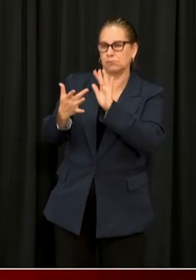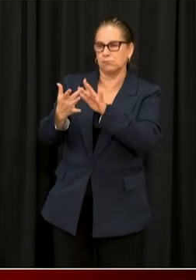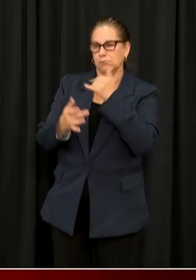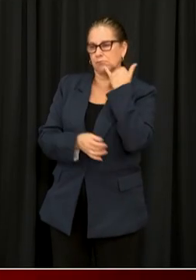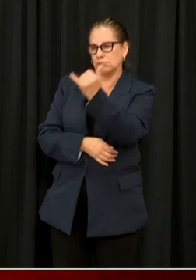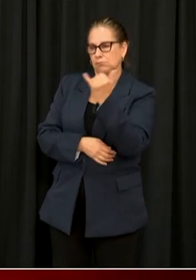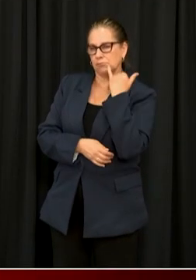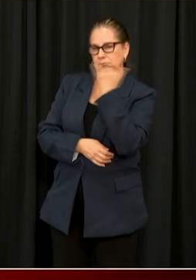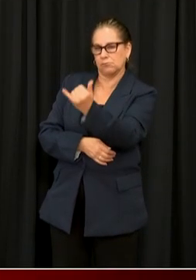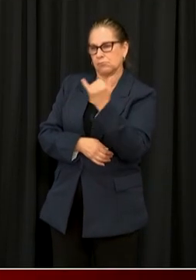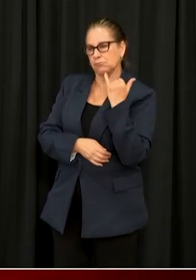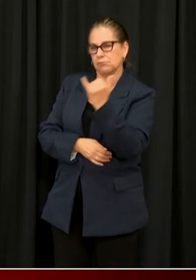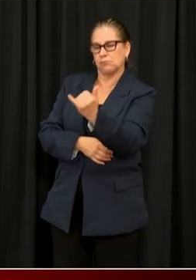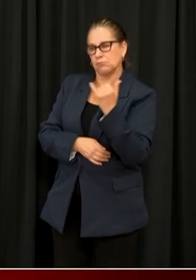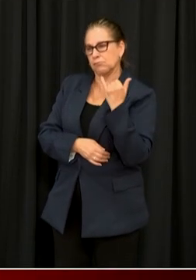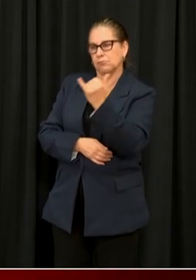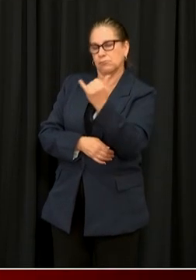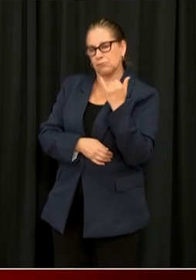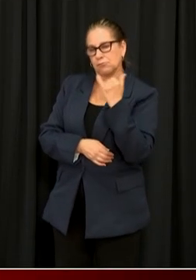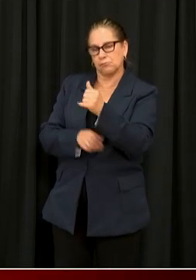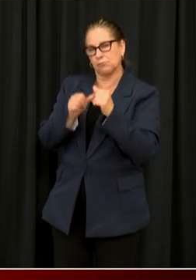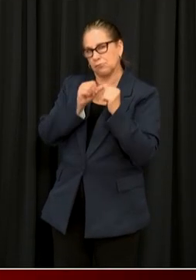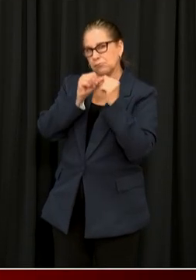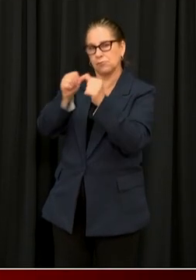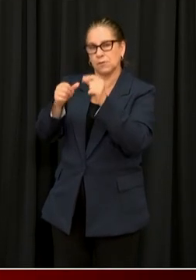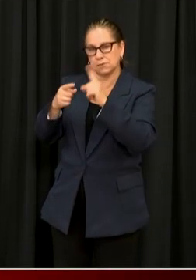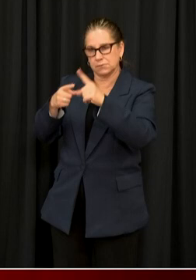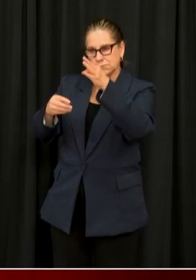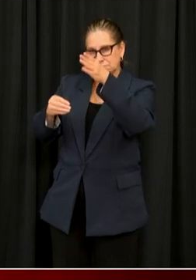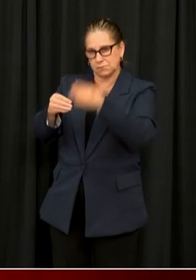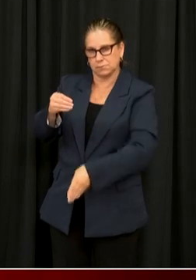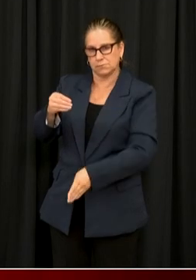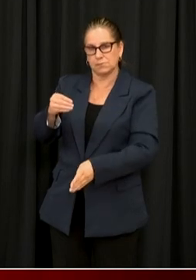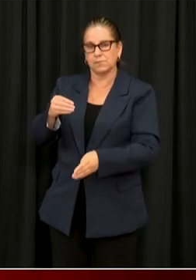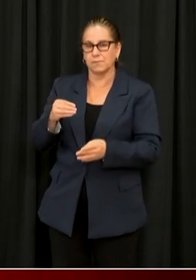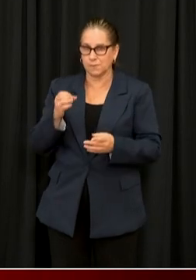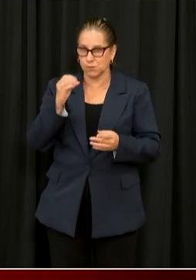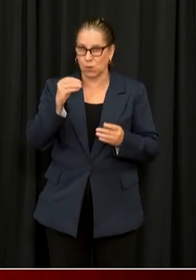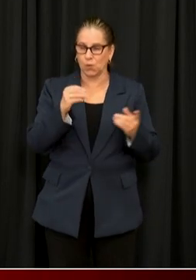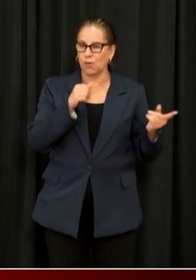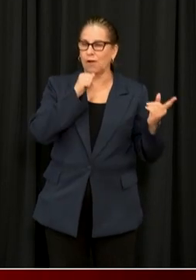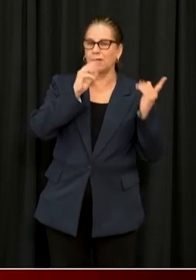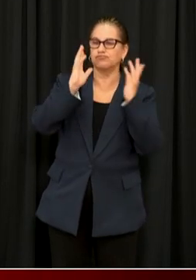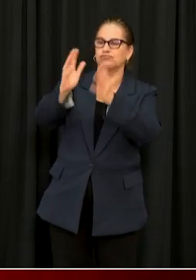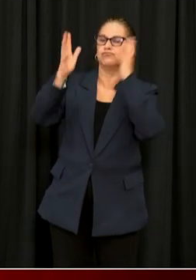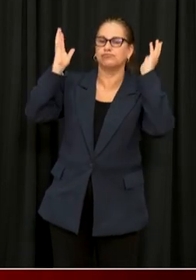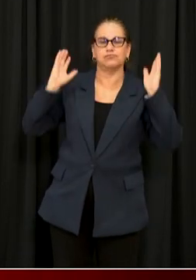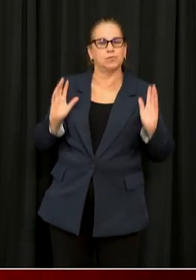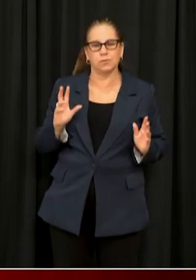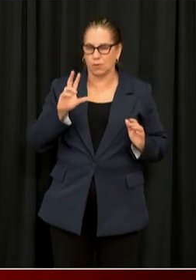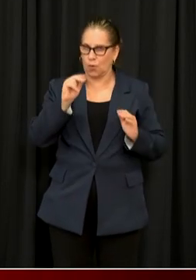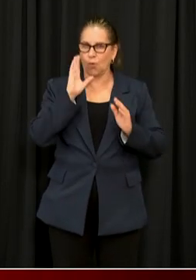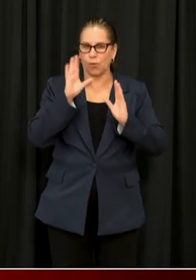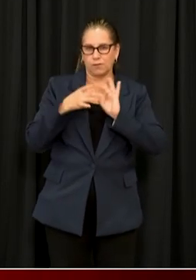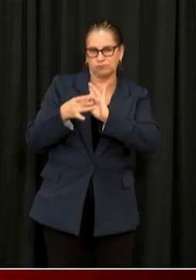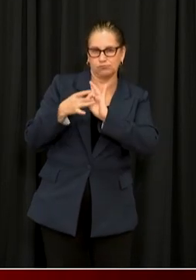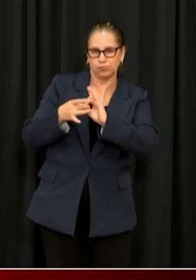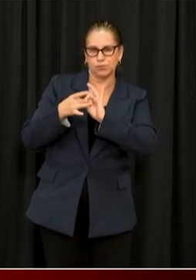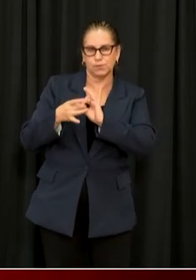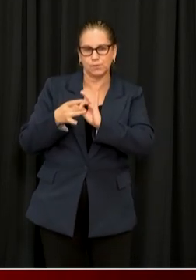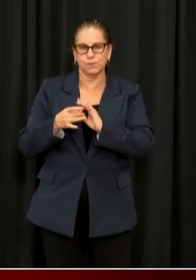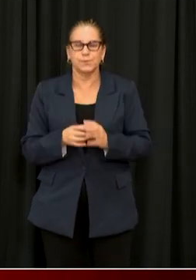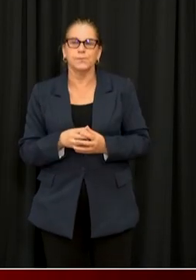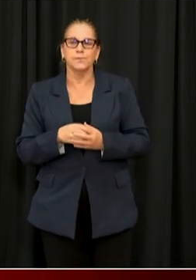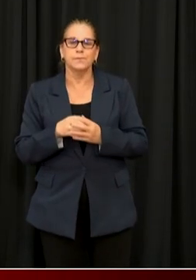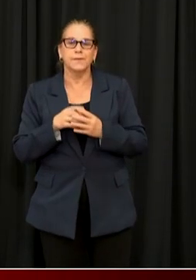process looks like. So all of our interviewers, or people who are affectionately known in the community as